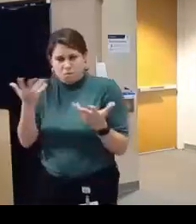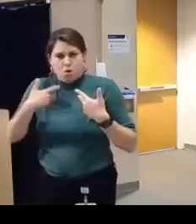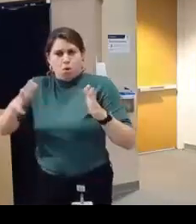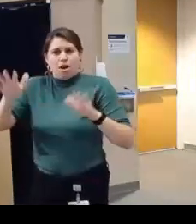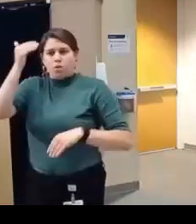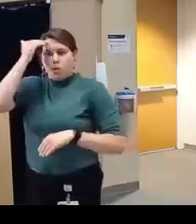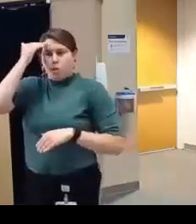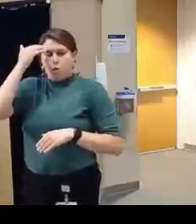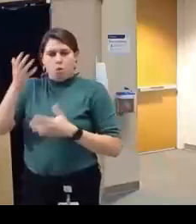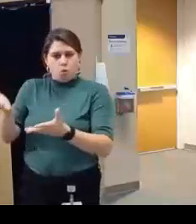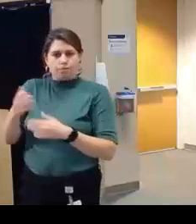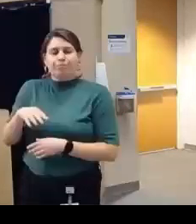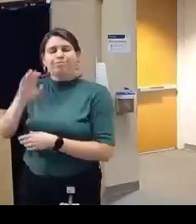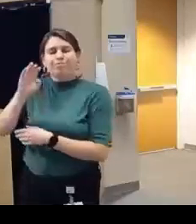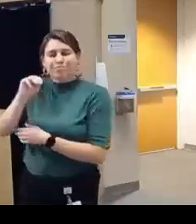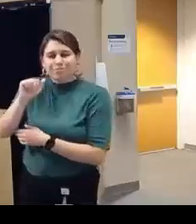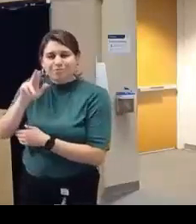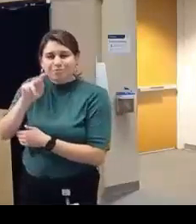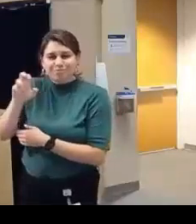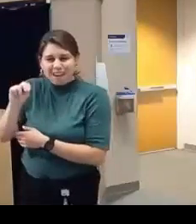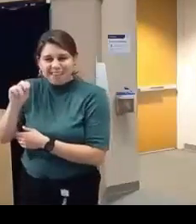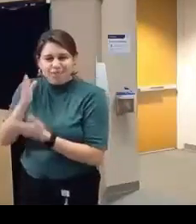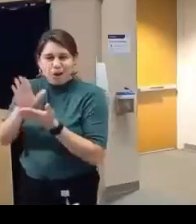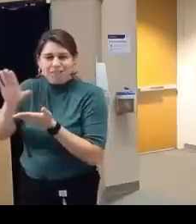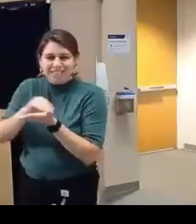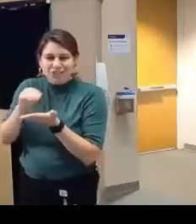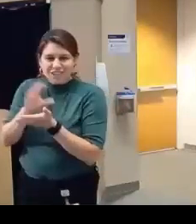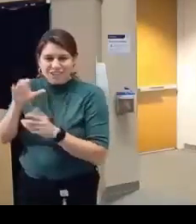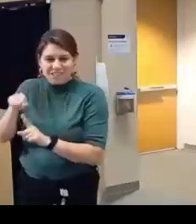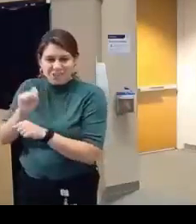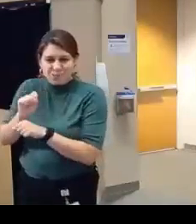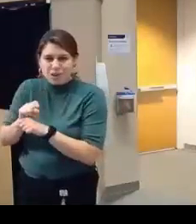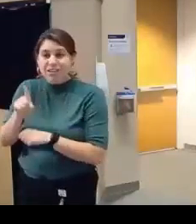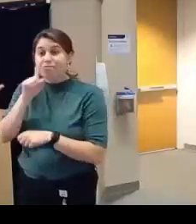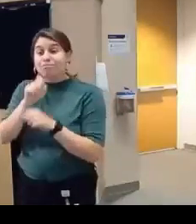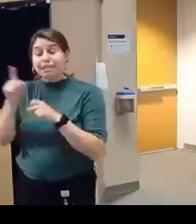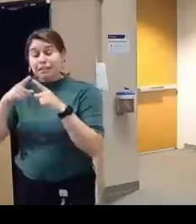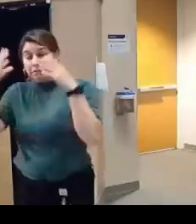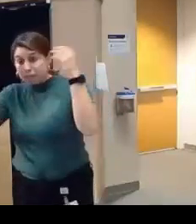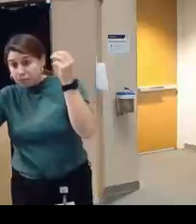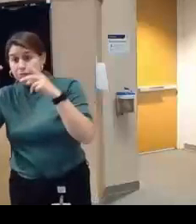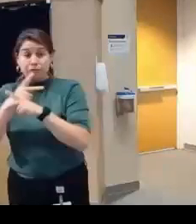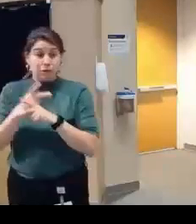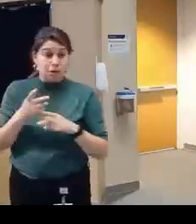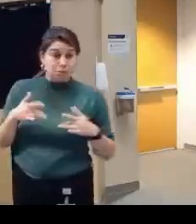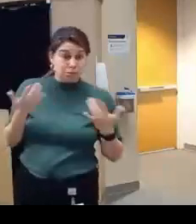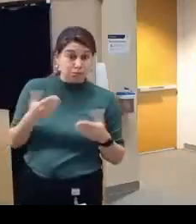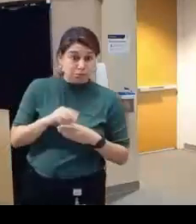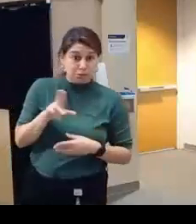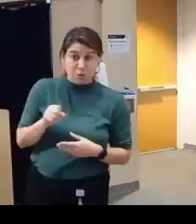mostly my colleague Martin van Schijndel's work as part of his dissertation. He's actually was a Dutch guy who figured out what's going on in the United